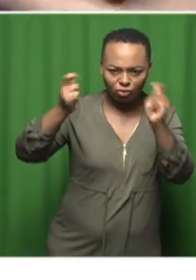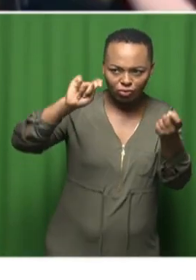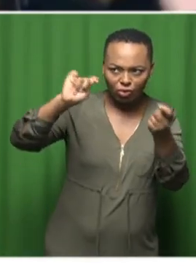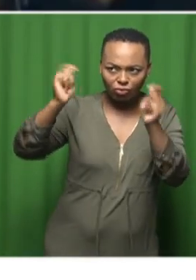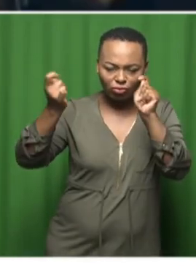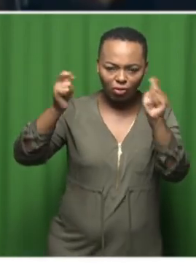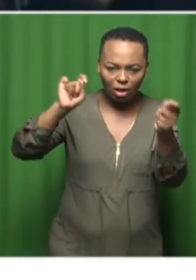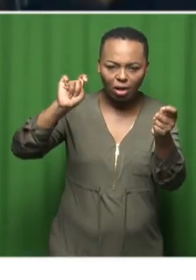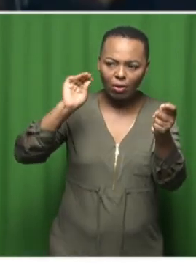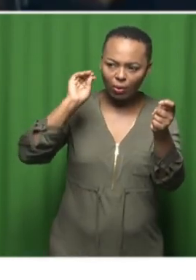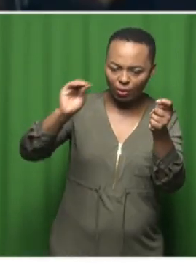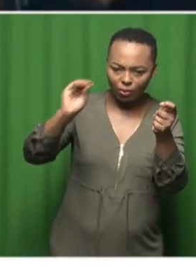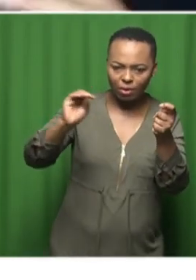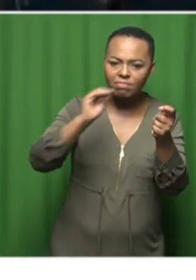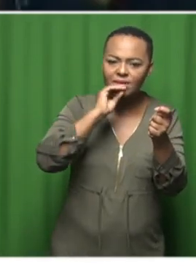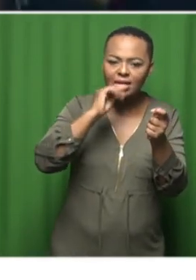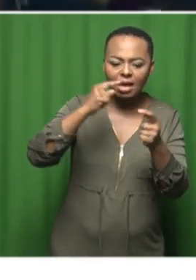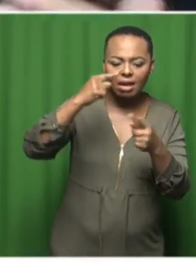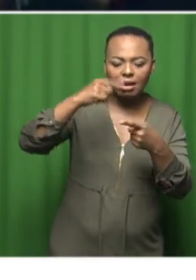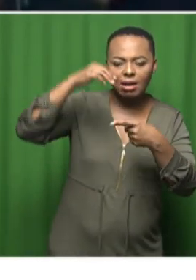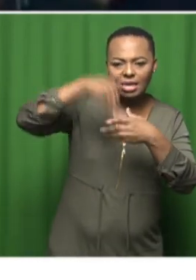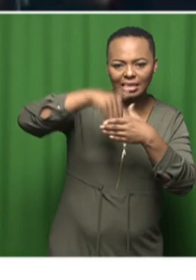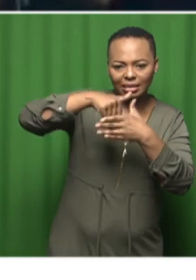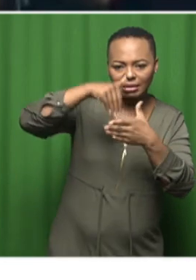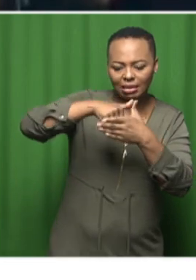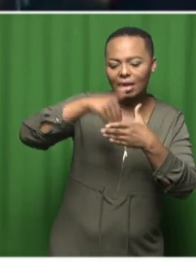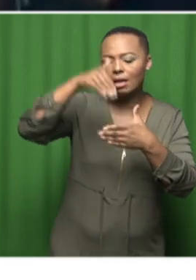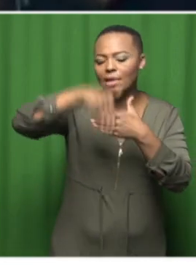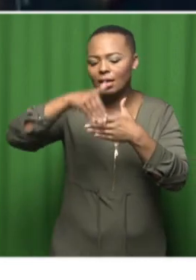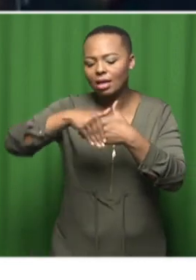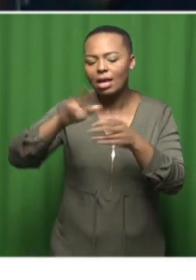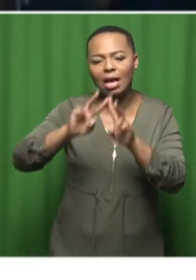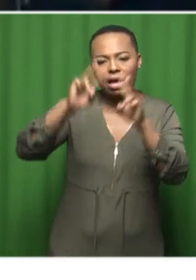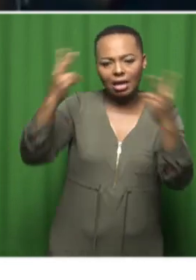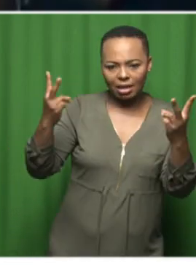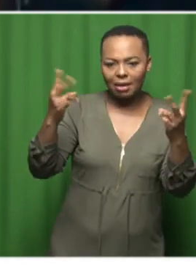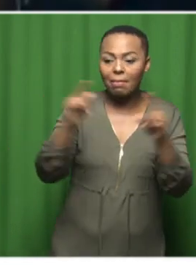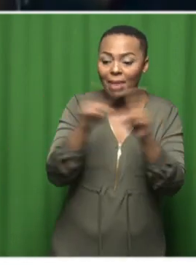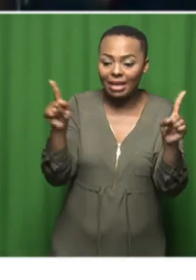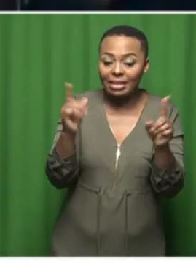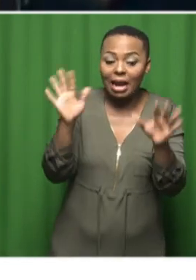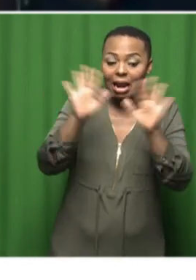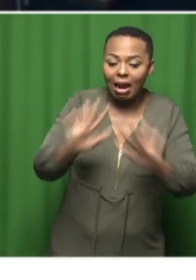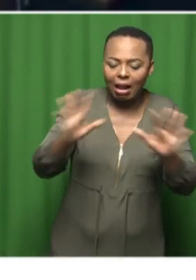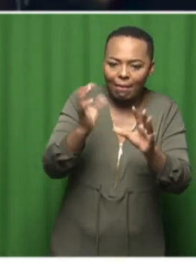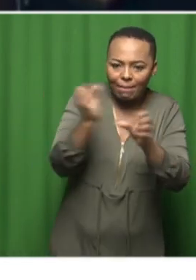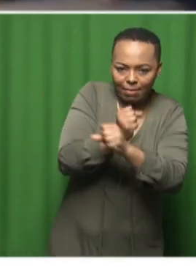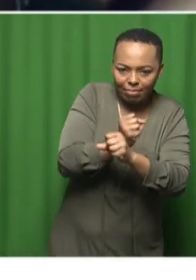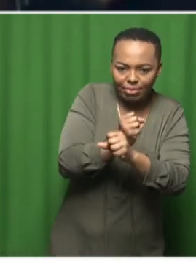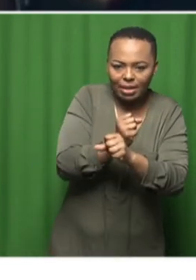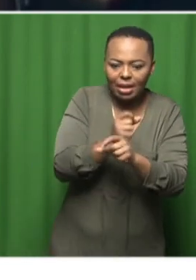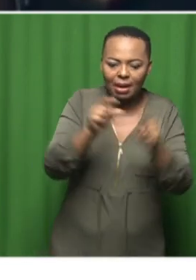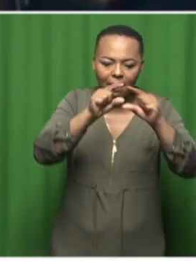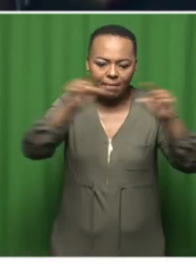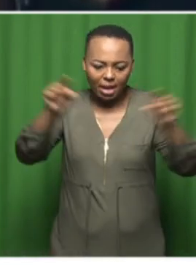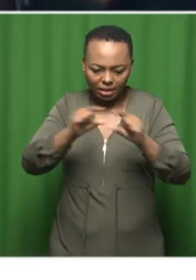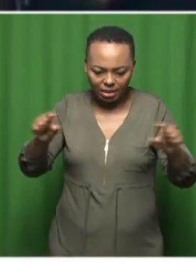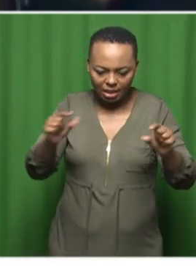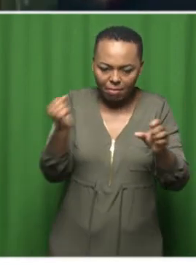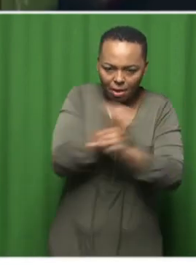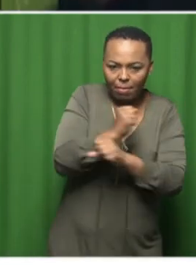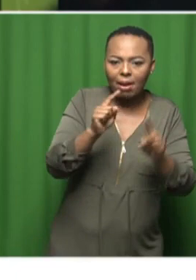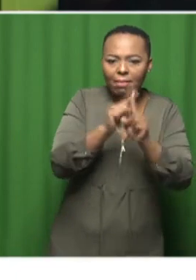two units will be the same. Even if you do the same colors, the same patterns, they're gonna, like, the light flows over it,